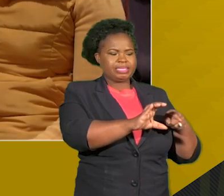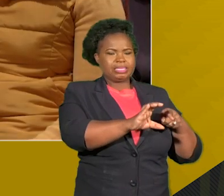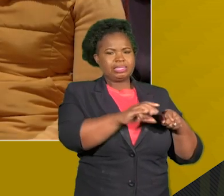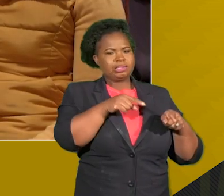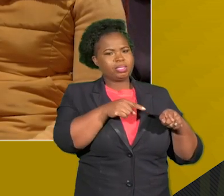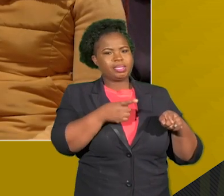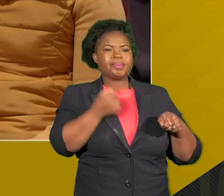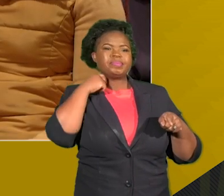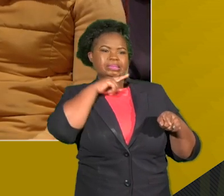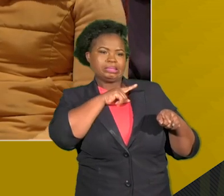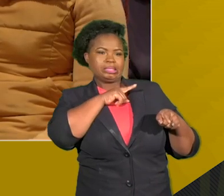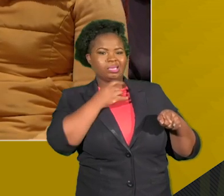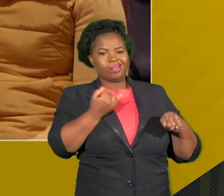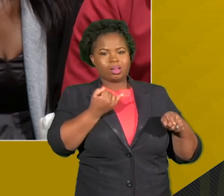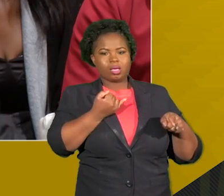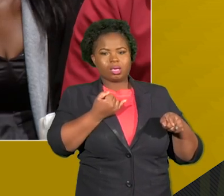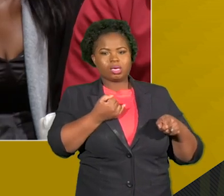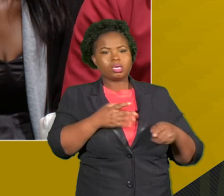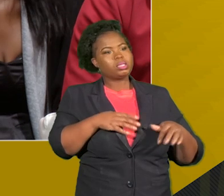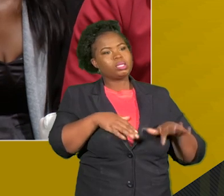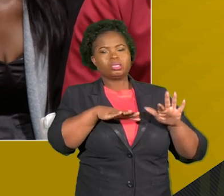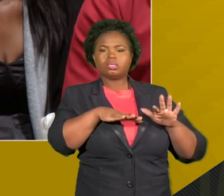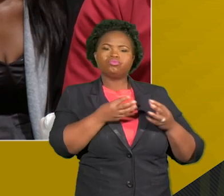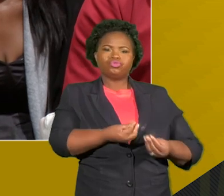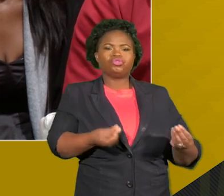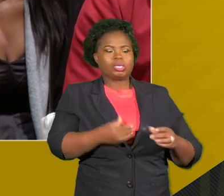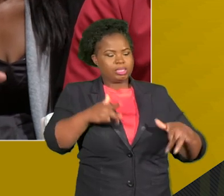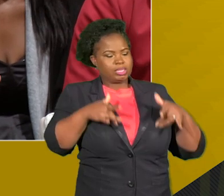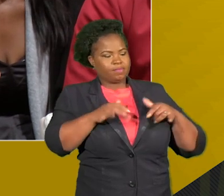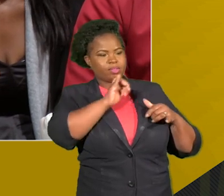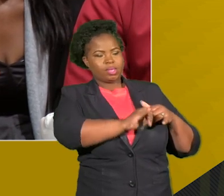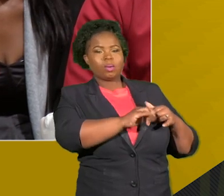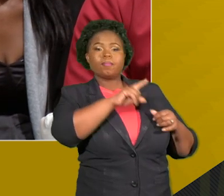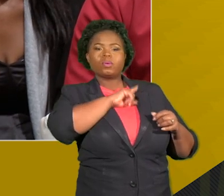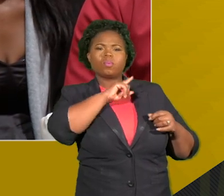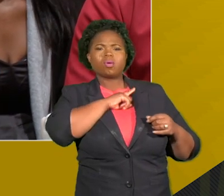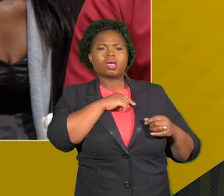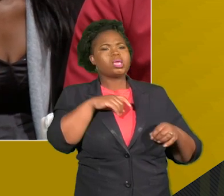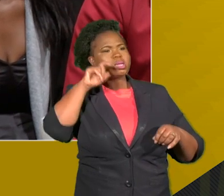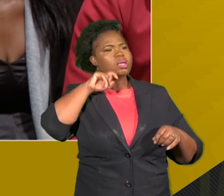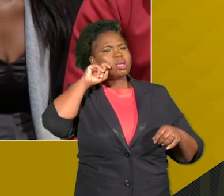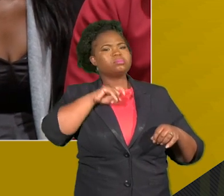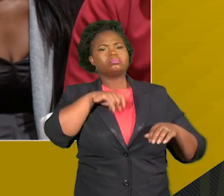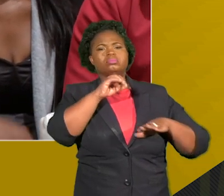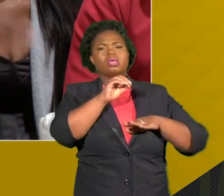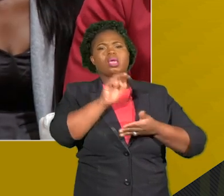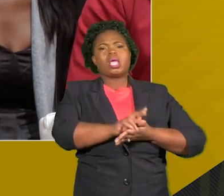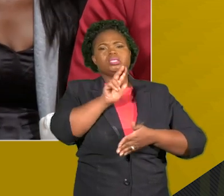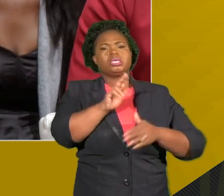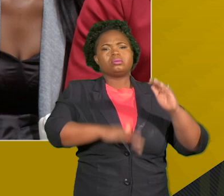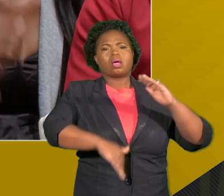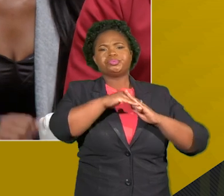if abantwana bahlala nabo. At the age of 18, babalahlela emgaqweni. Abatrainwanga